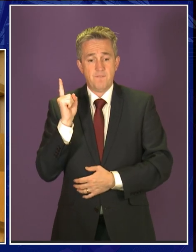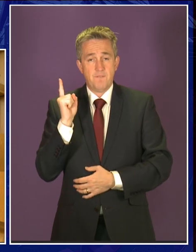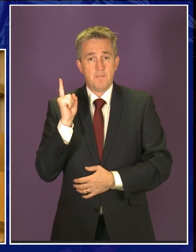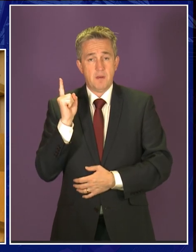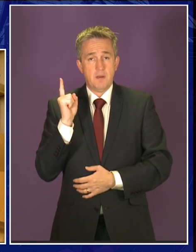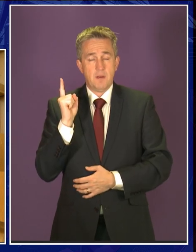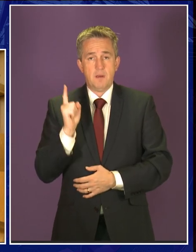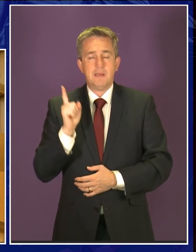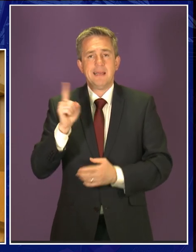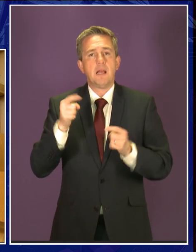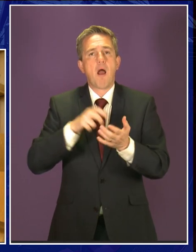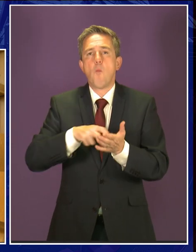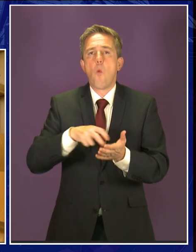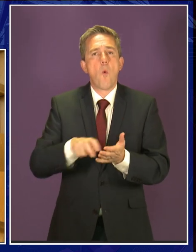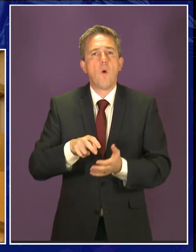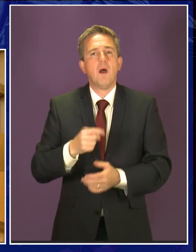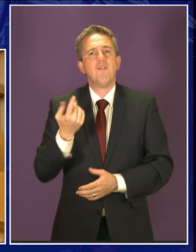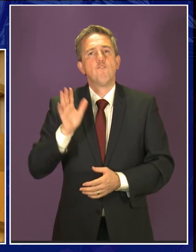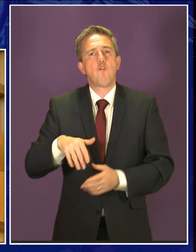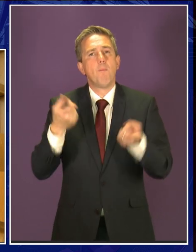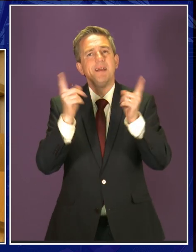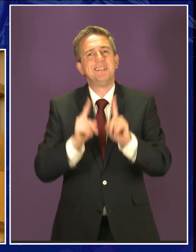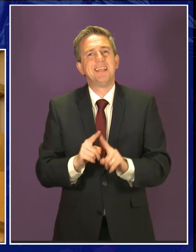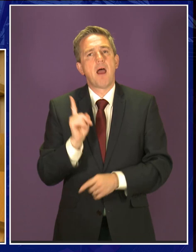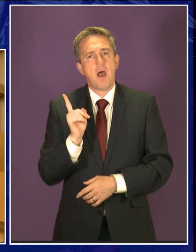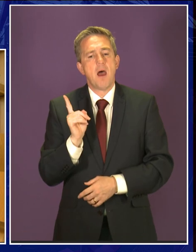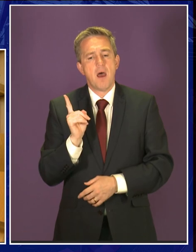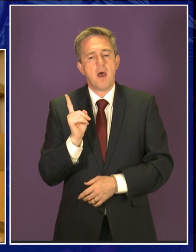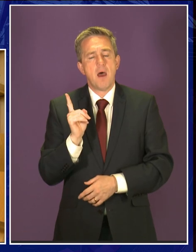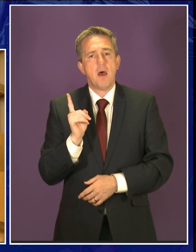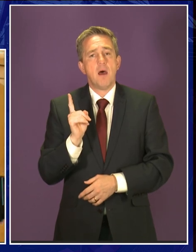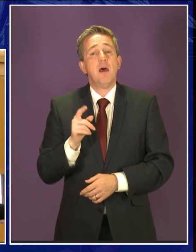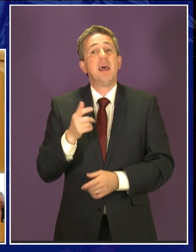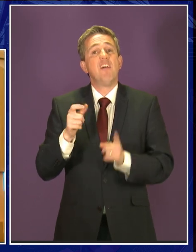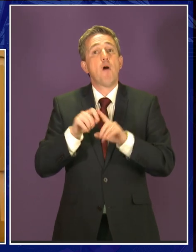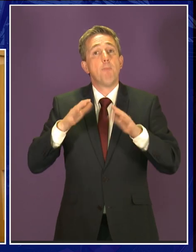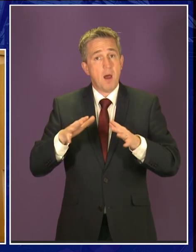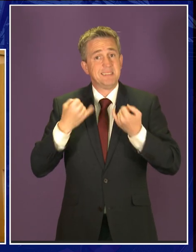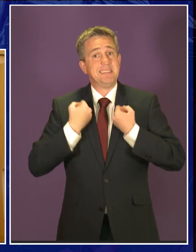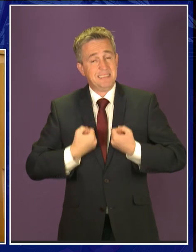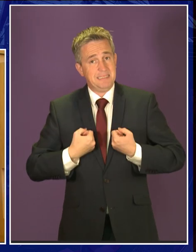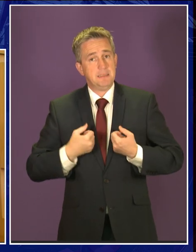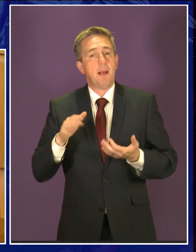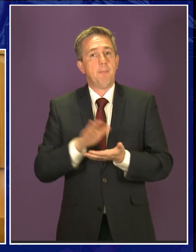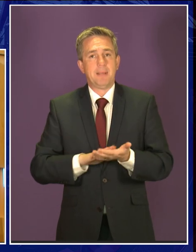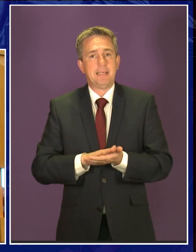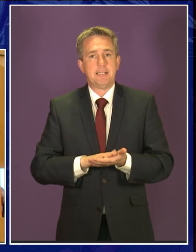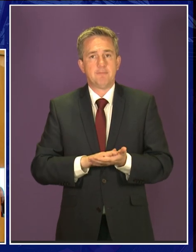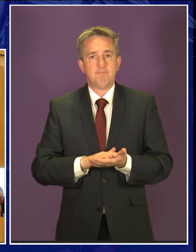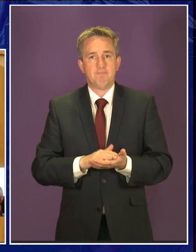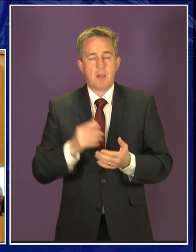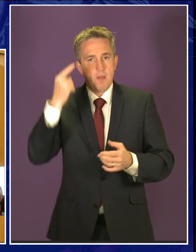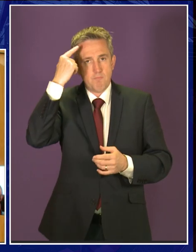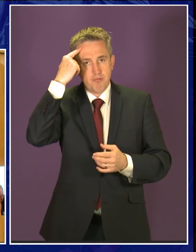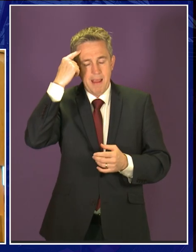who is unable to walk. He's from India. And we know that patients with Parkinson's disease have a deficit in the automatic pilot